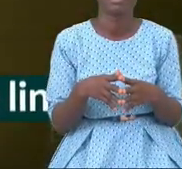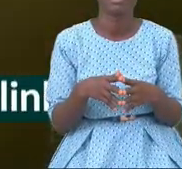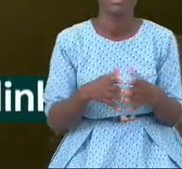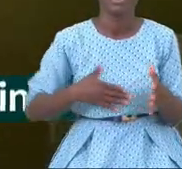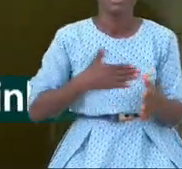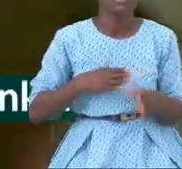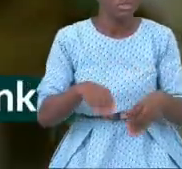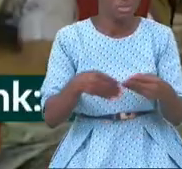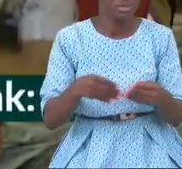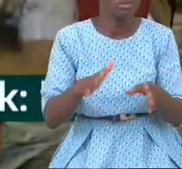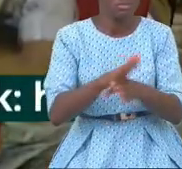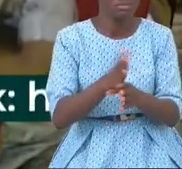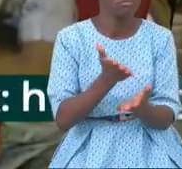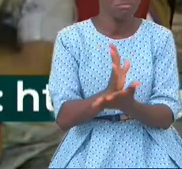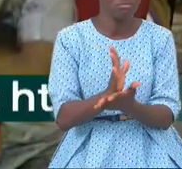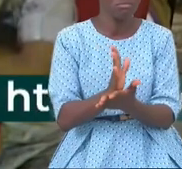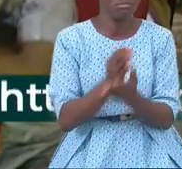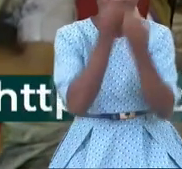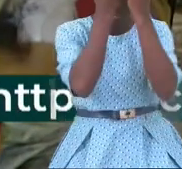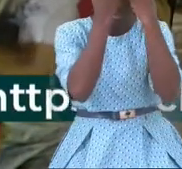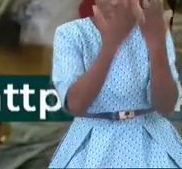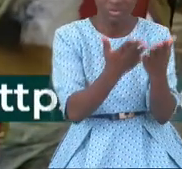Because that salvation is very, very important.